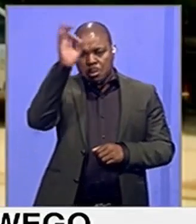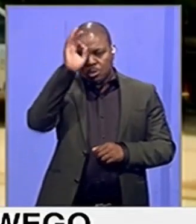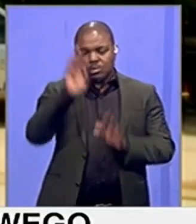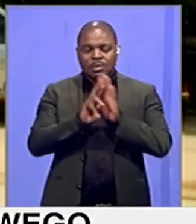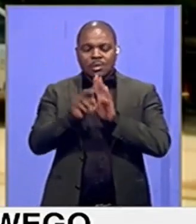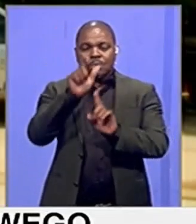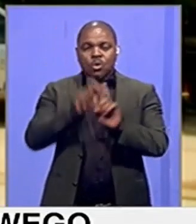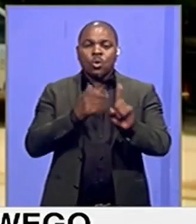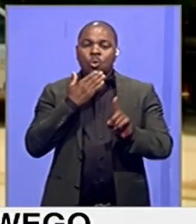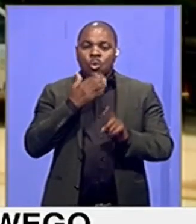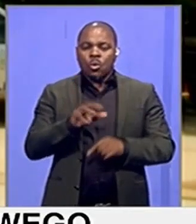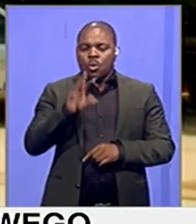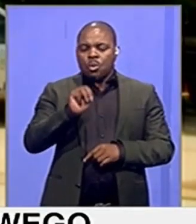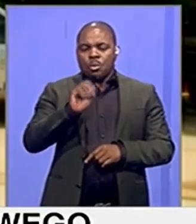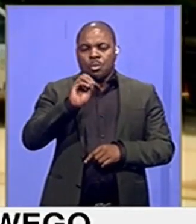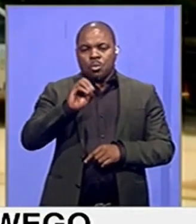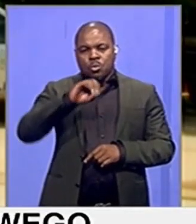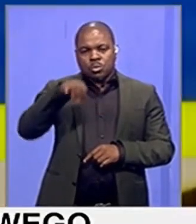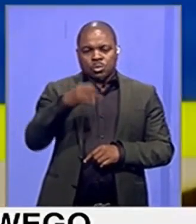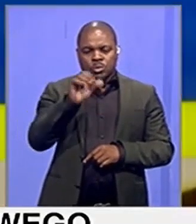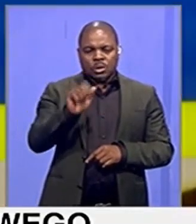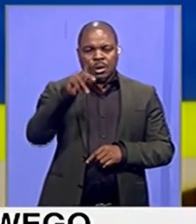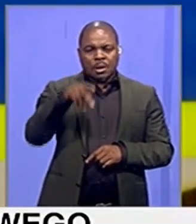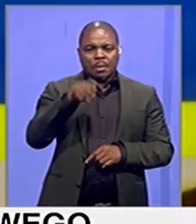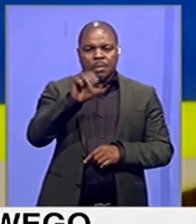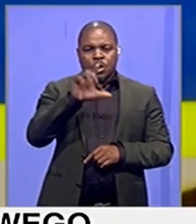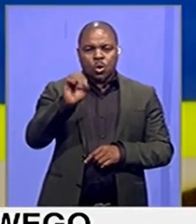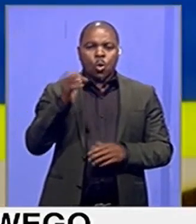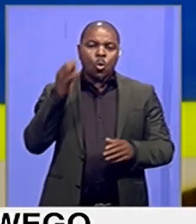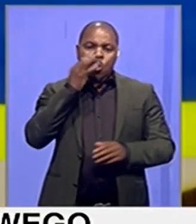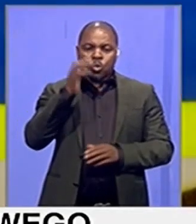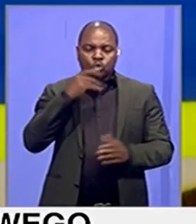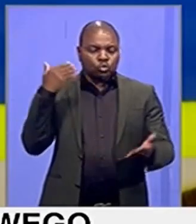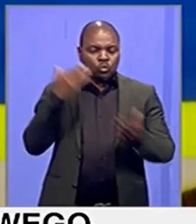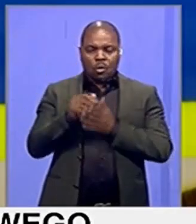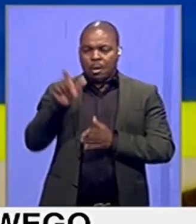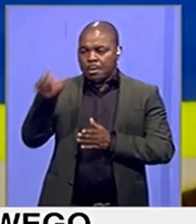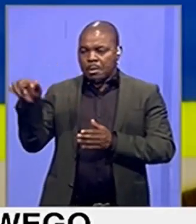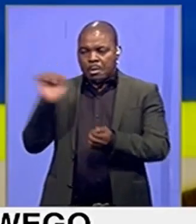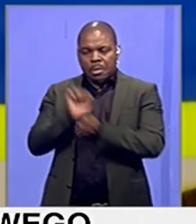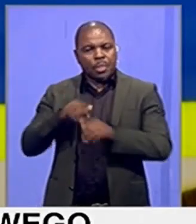Brigadier Motlafela Mojapelo o re a se batšwa ba golega motho molatong o.